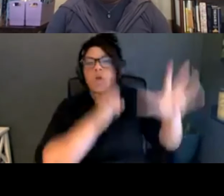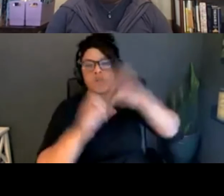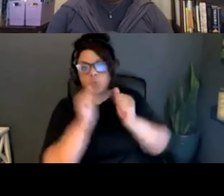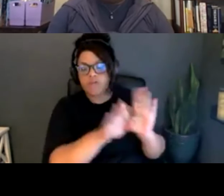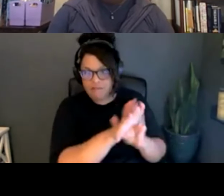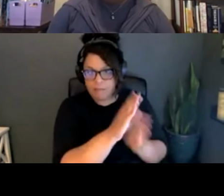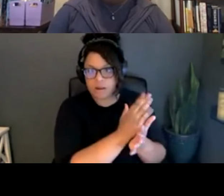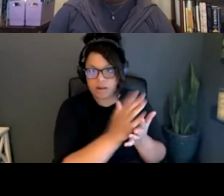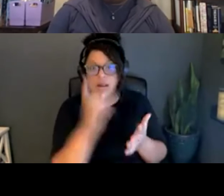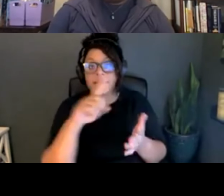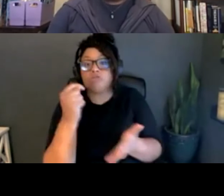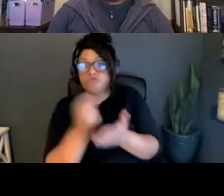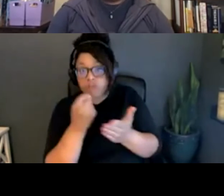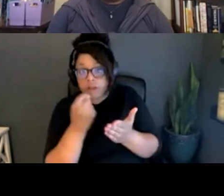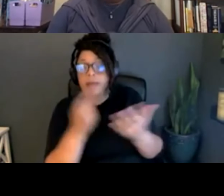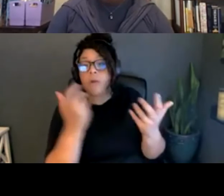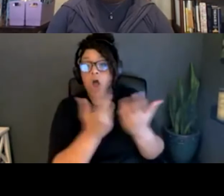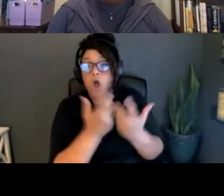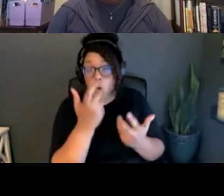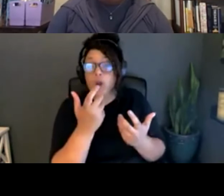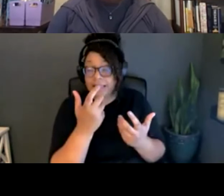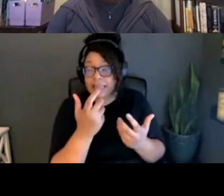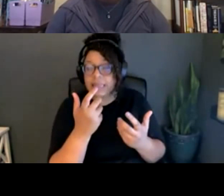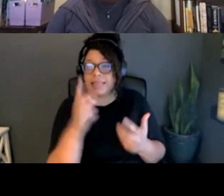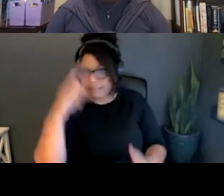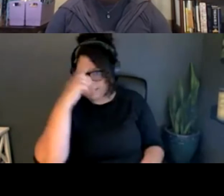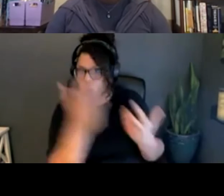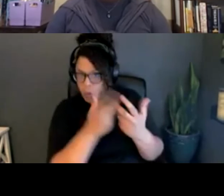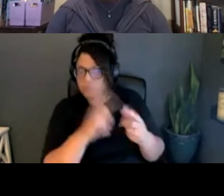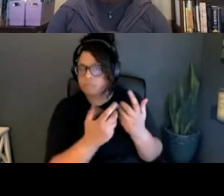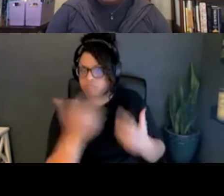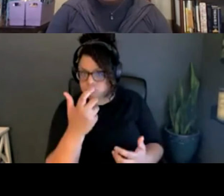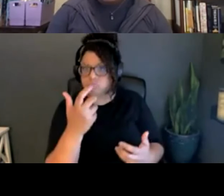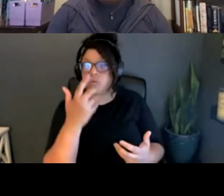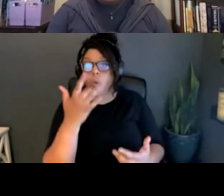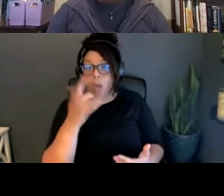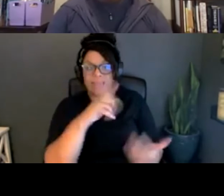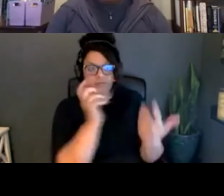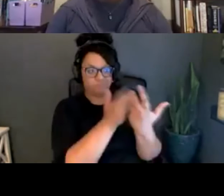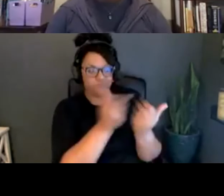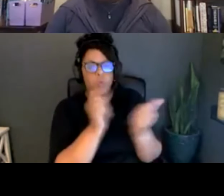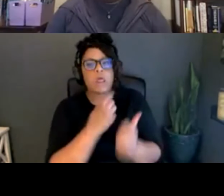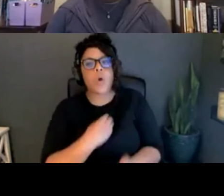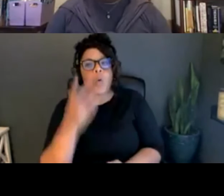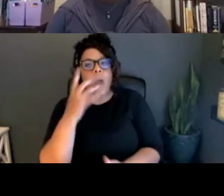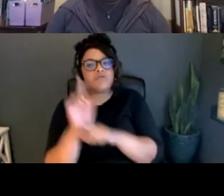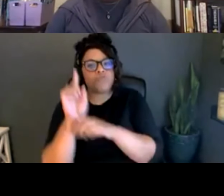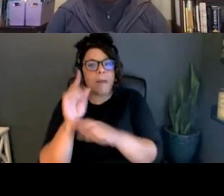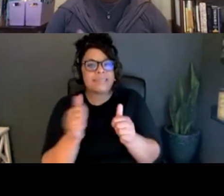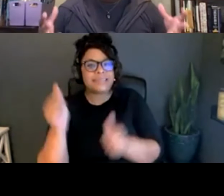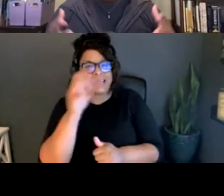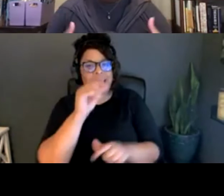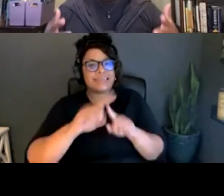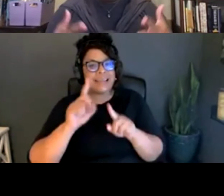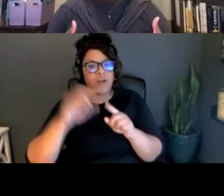developmentally, and they treat them accordingly, which is grounded in white supremacy and other ideologies and philosophies